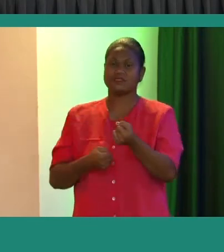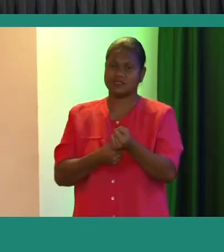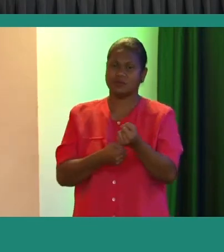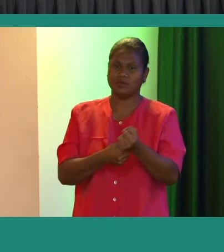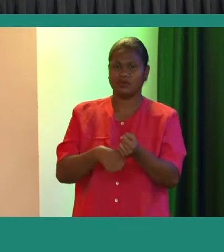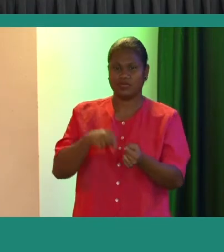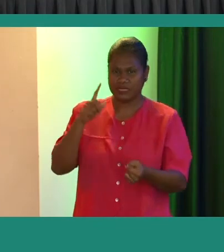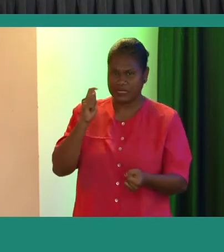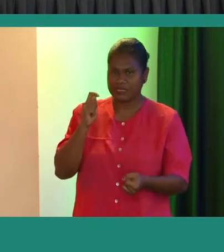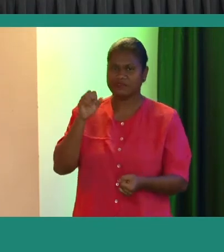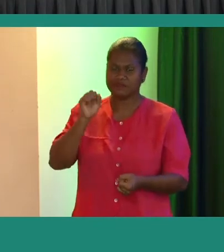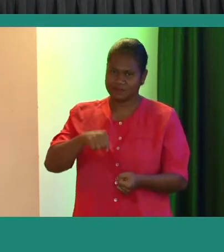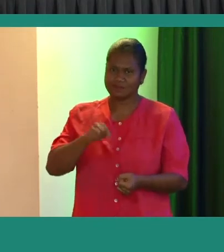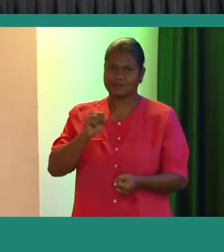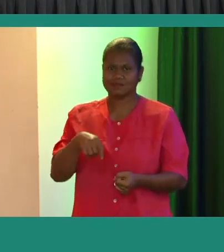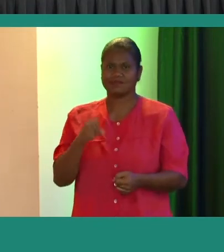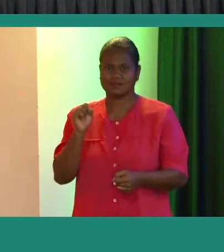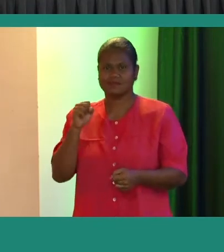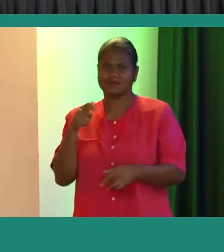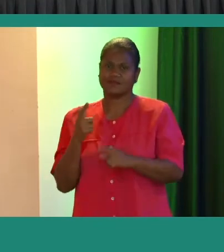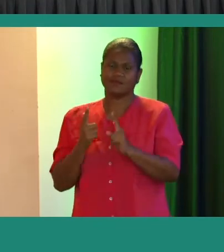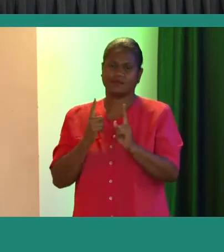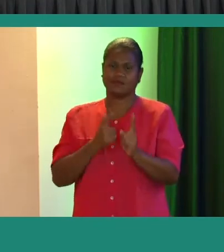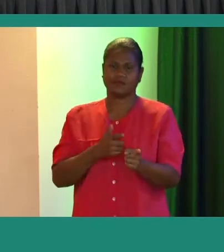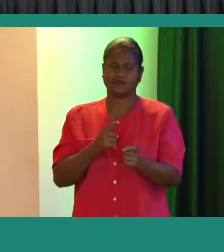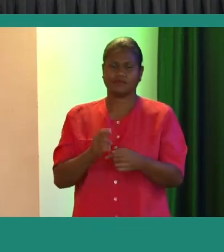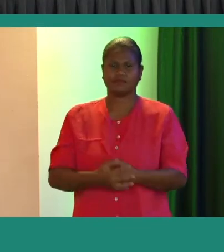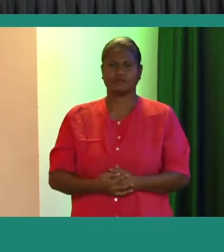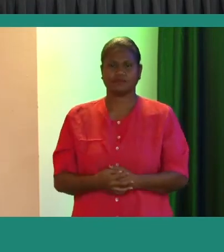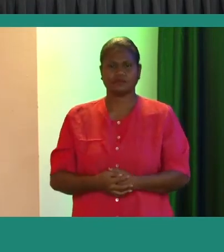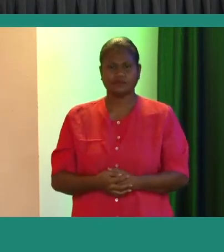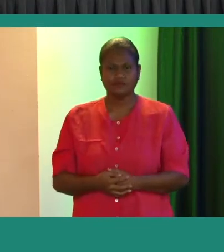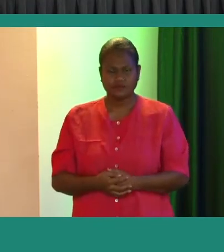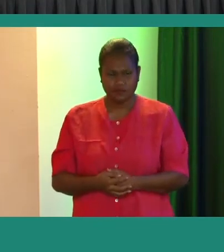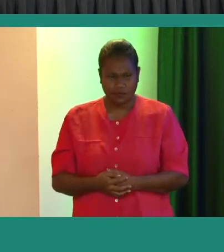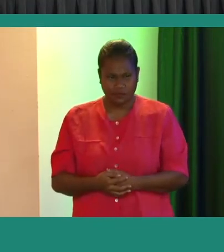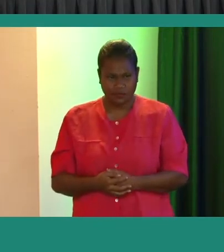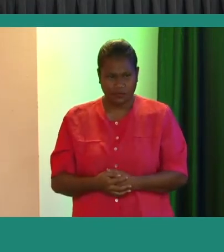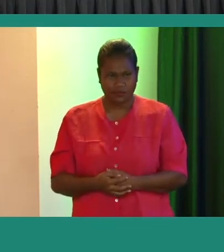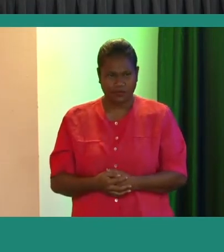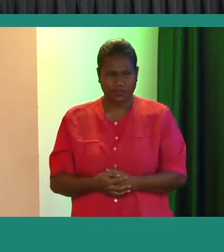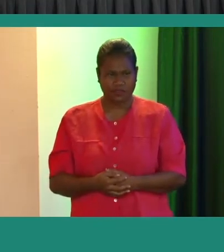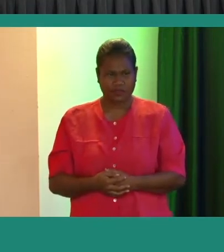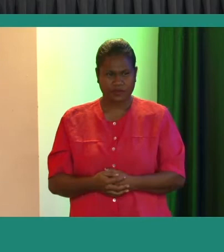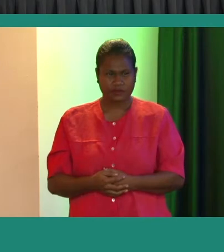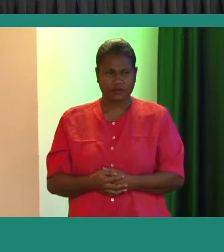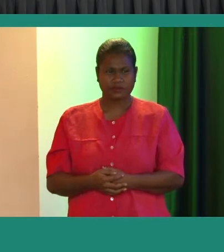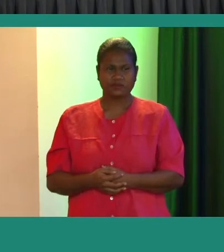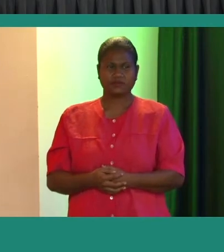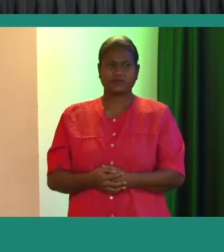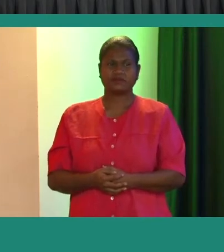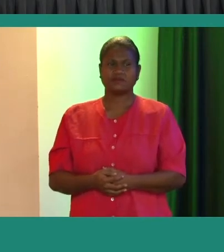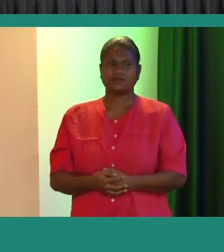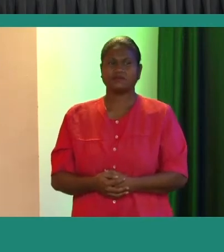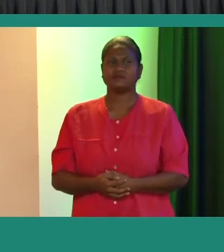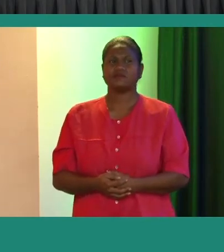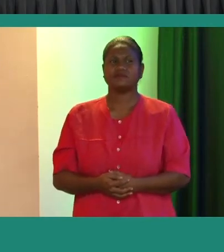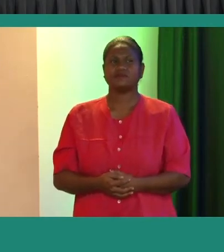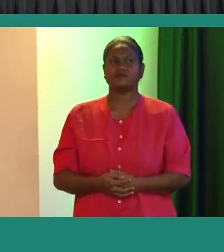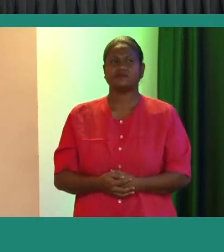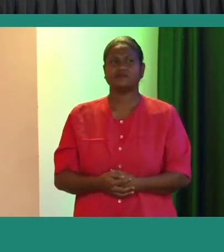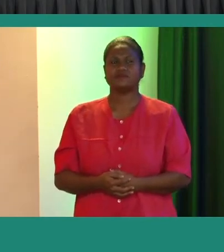of agencies standing out, or in terms of the uptake of the